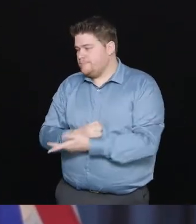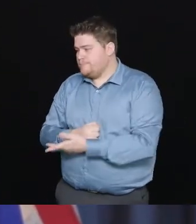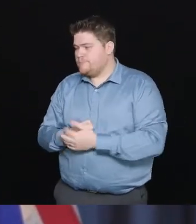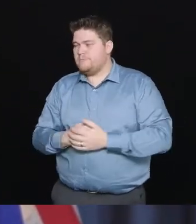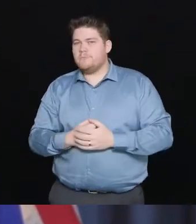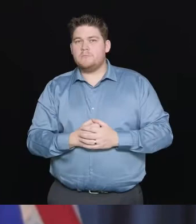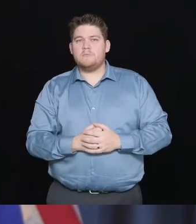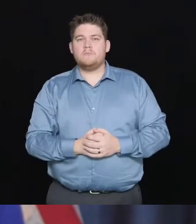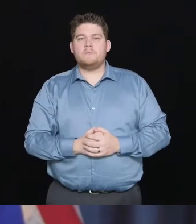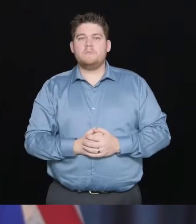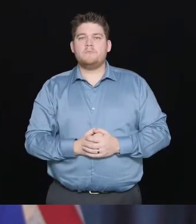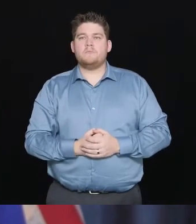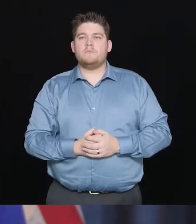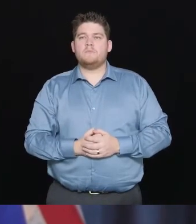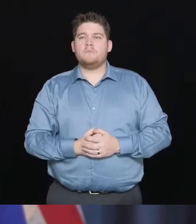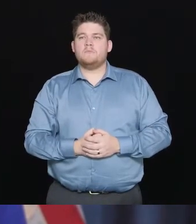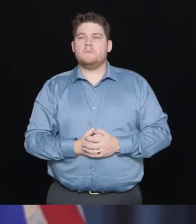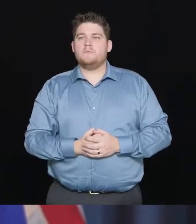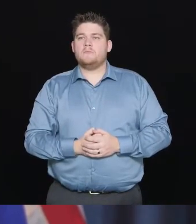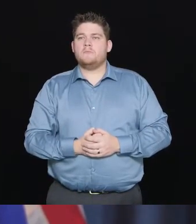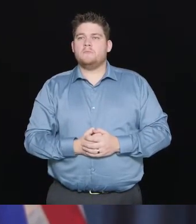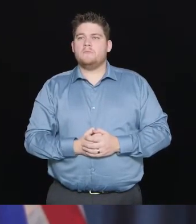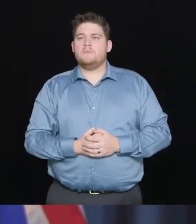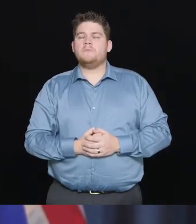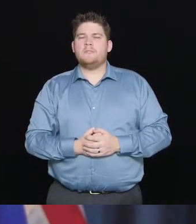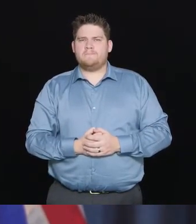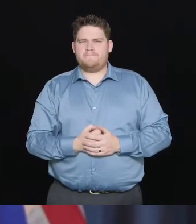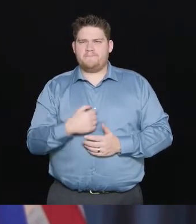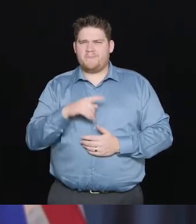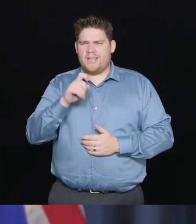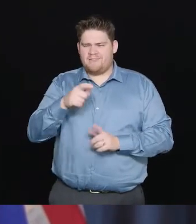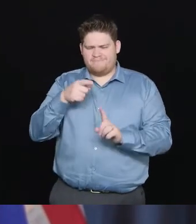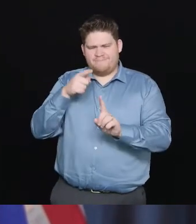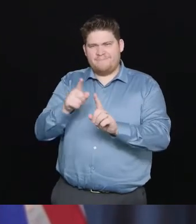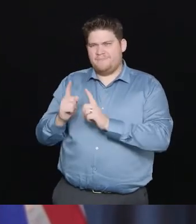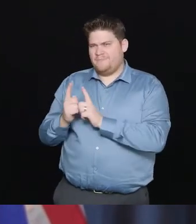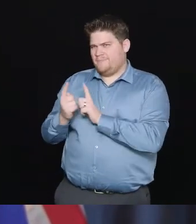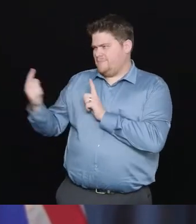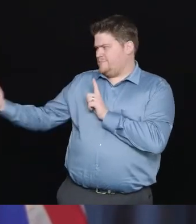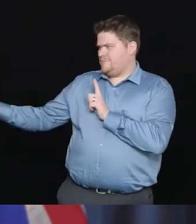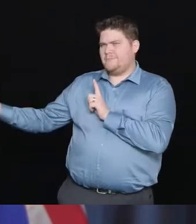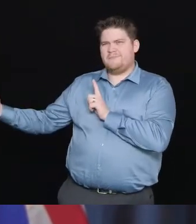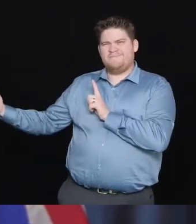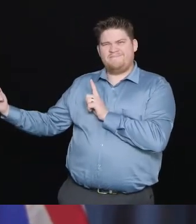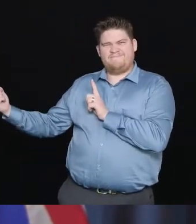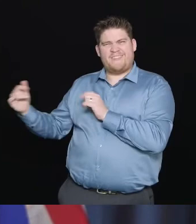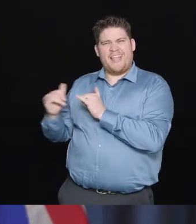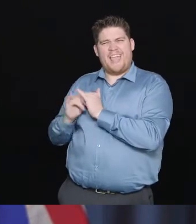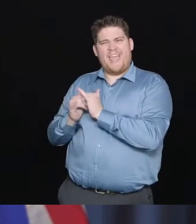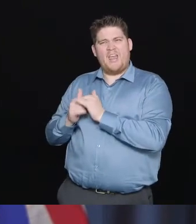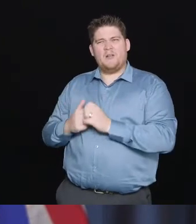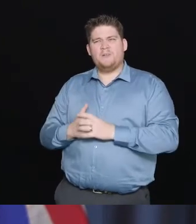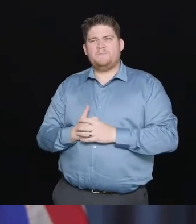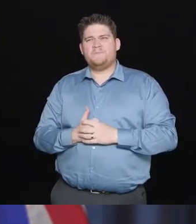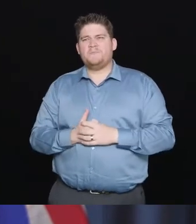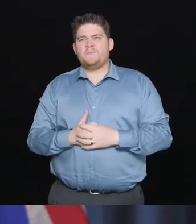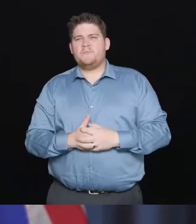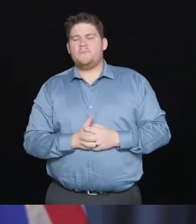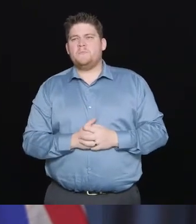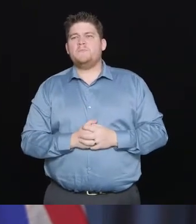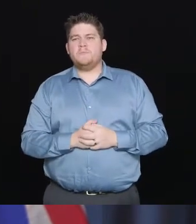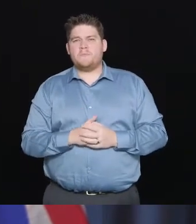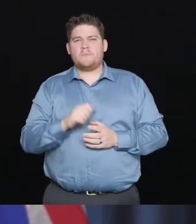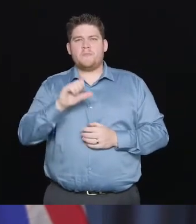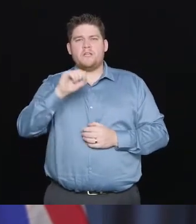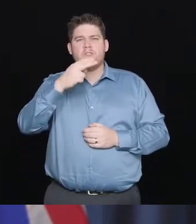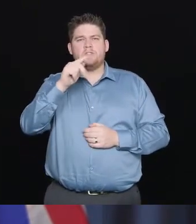you see that being achieved in a place like a shelter? Yeah, you know, obviously a shelter is a challenging situation, and there's been a number